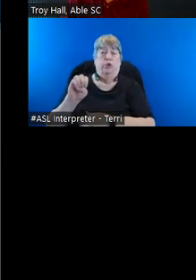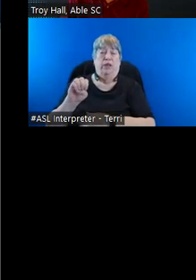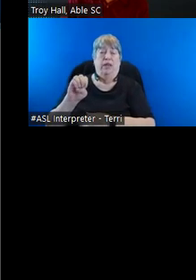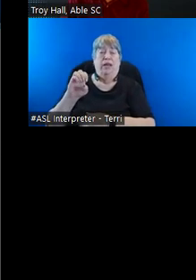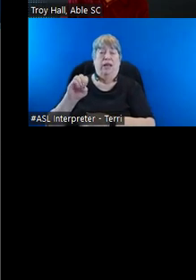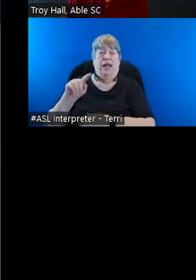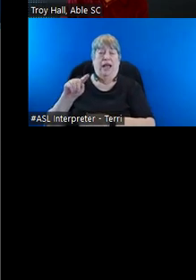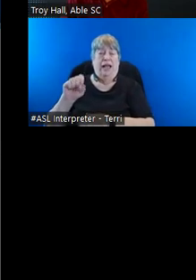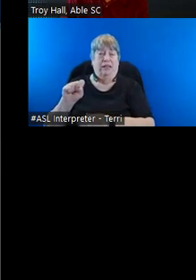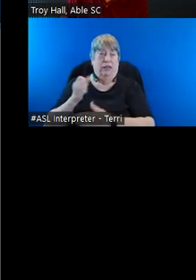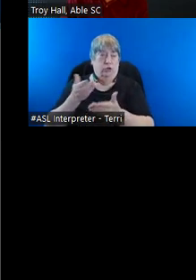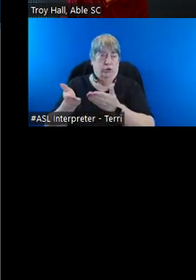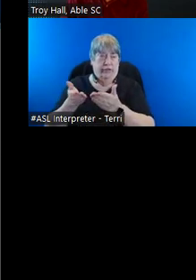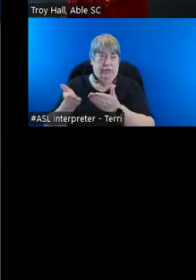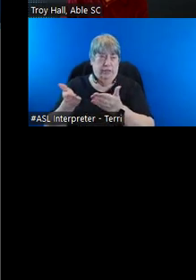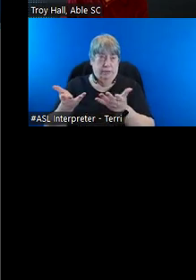All right.